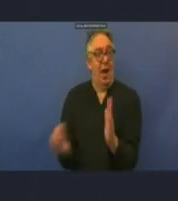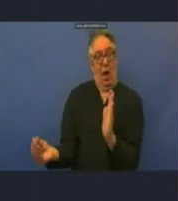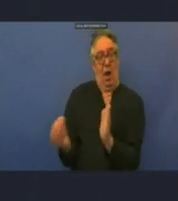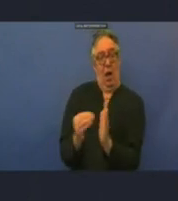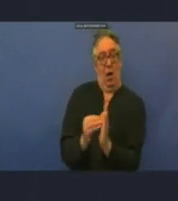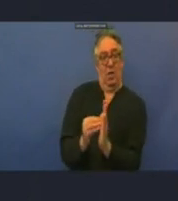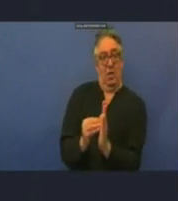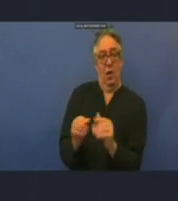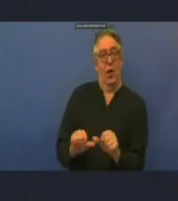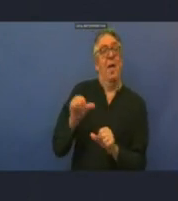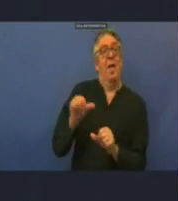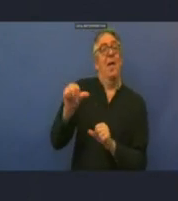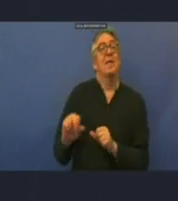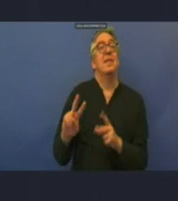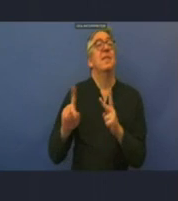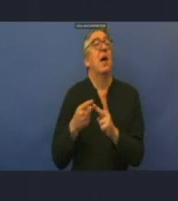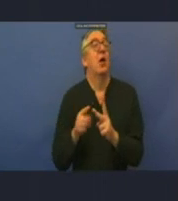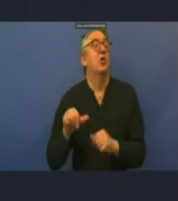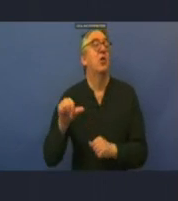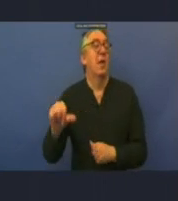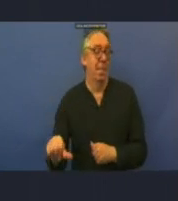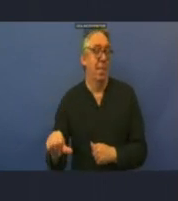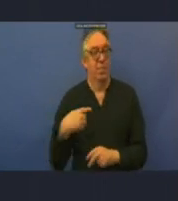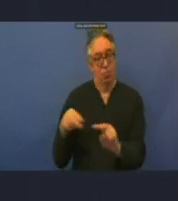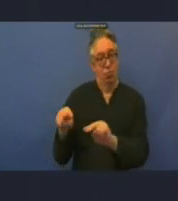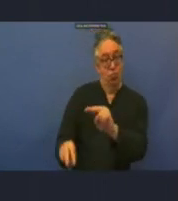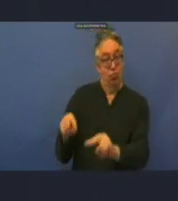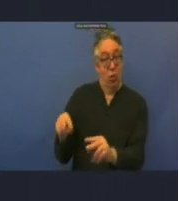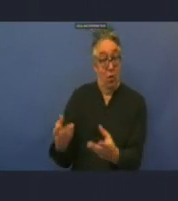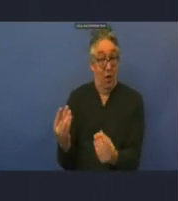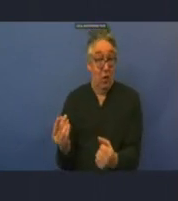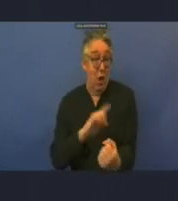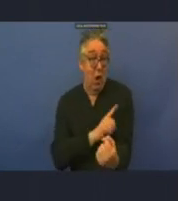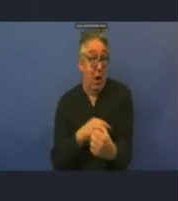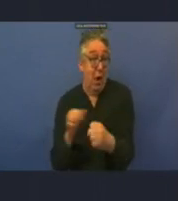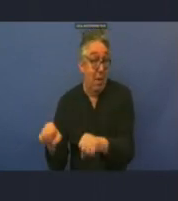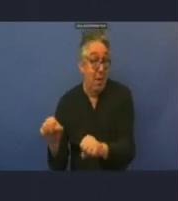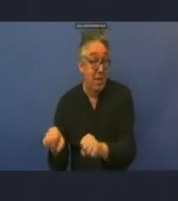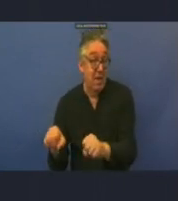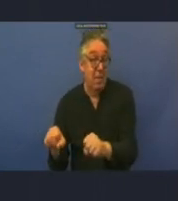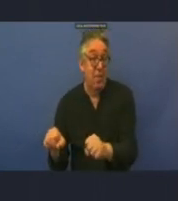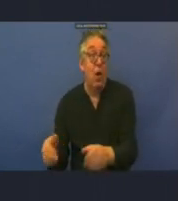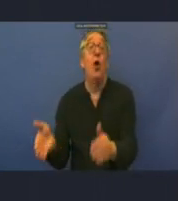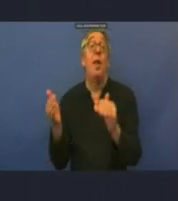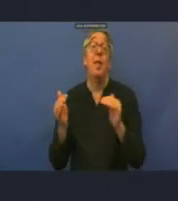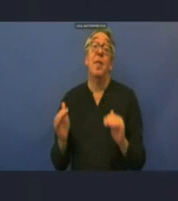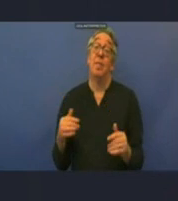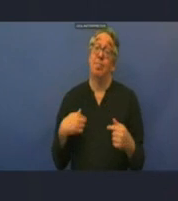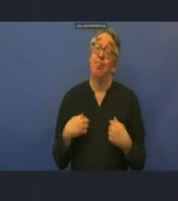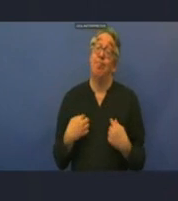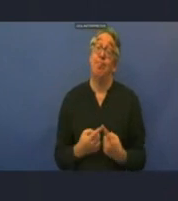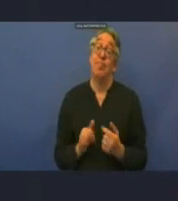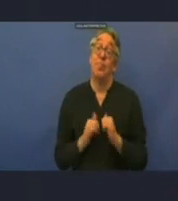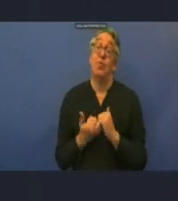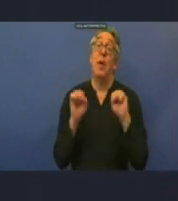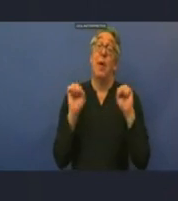point. And based on the results of the financial capacity, the agency could decide